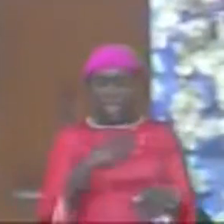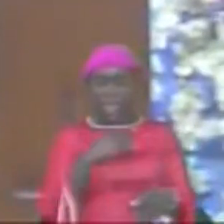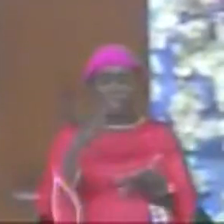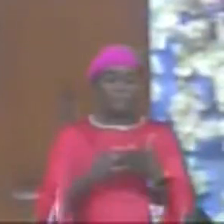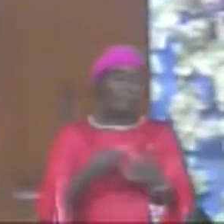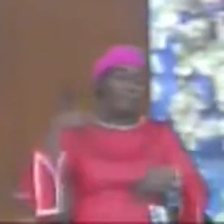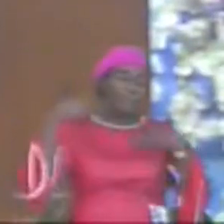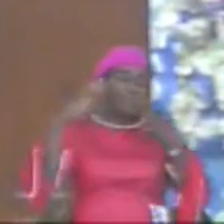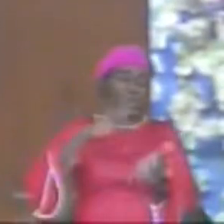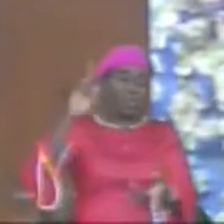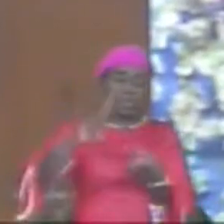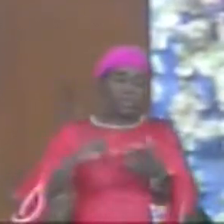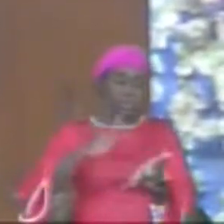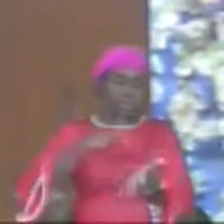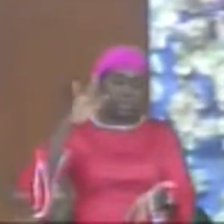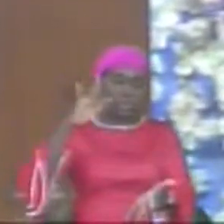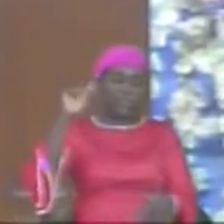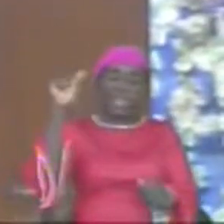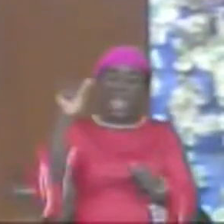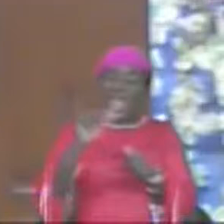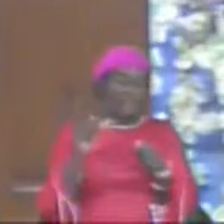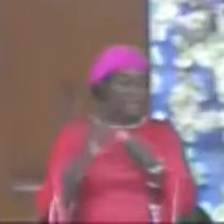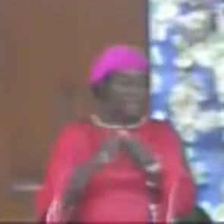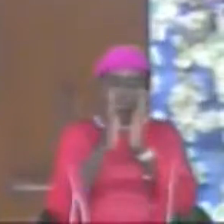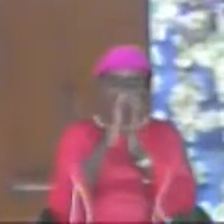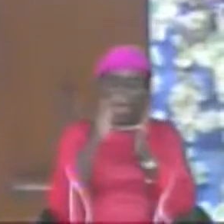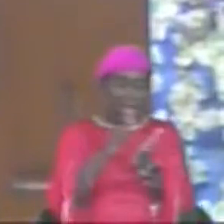to glory. Every prayer you have